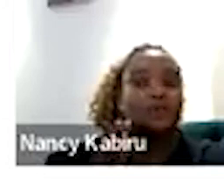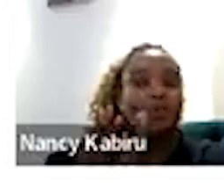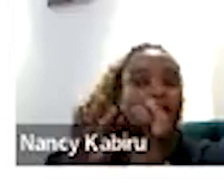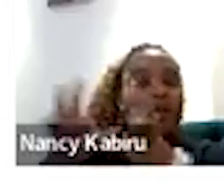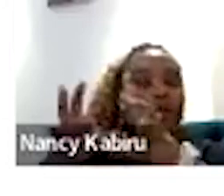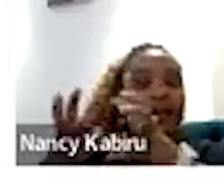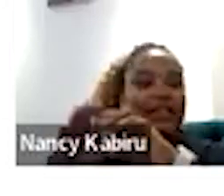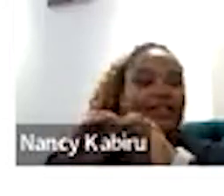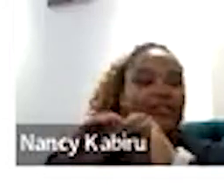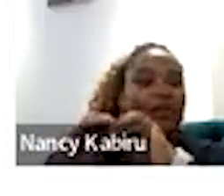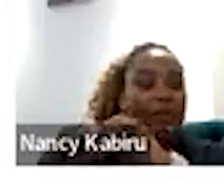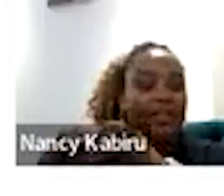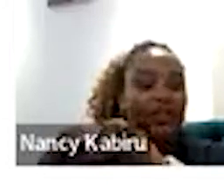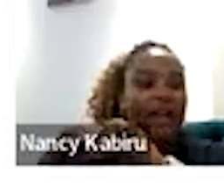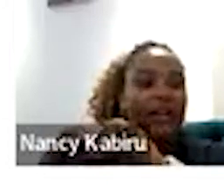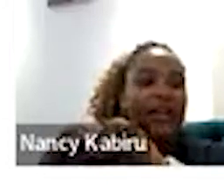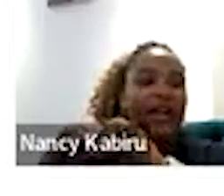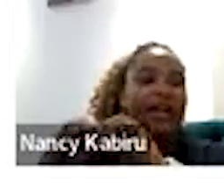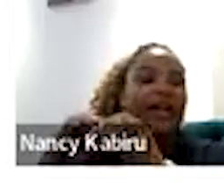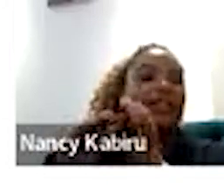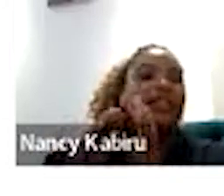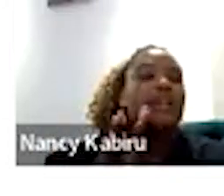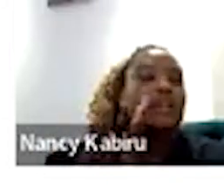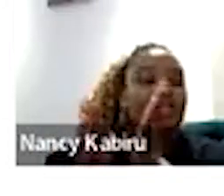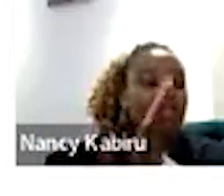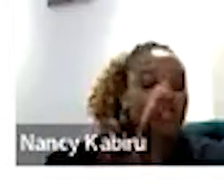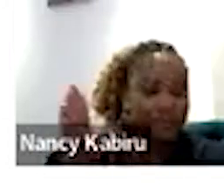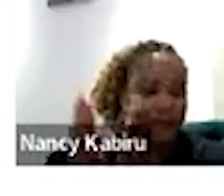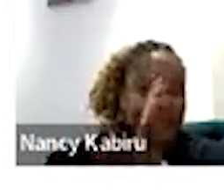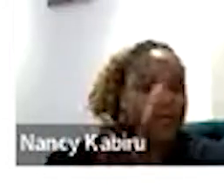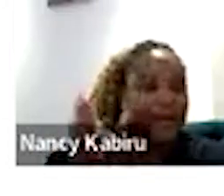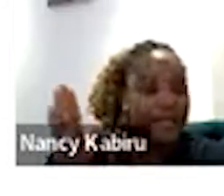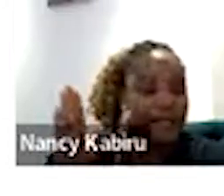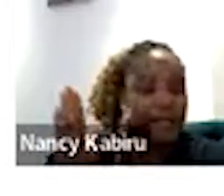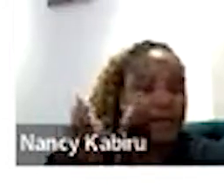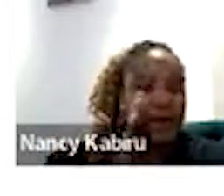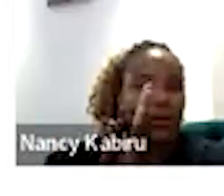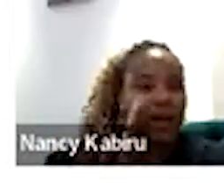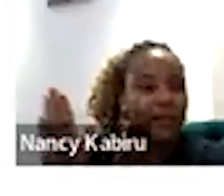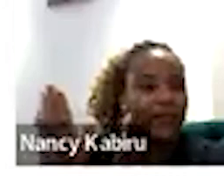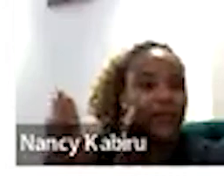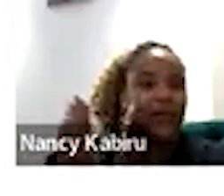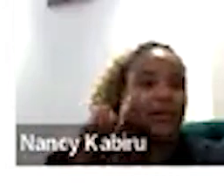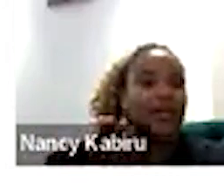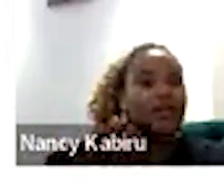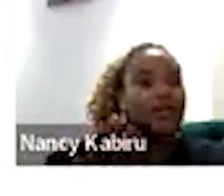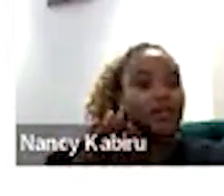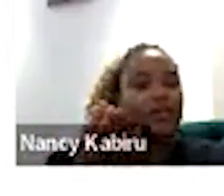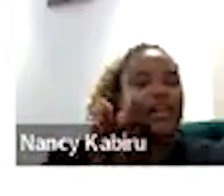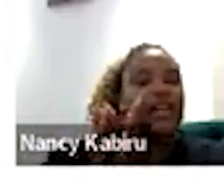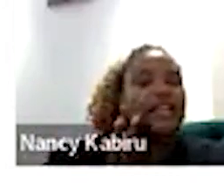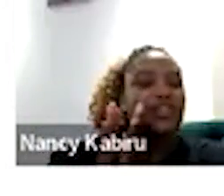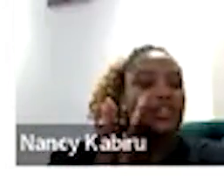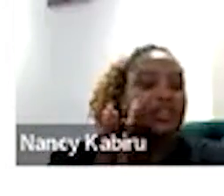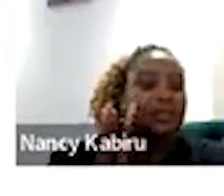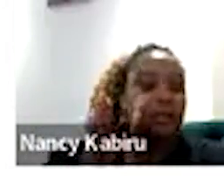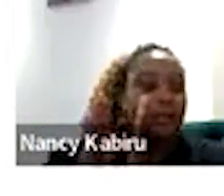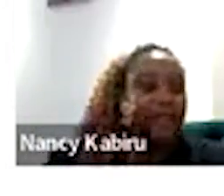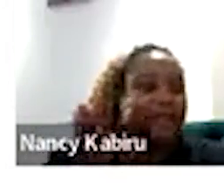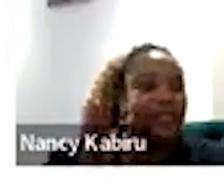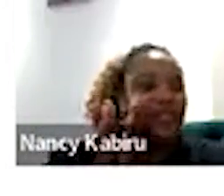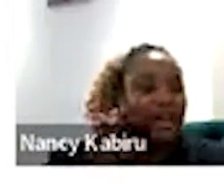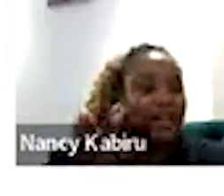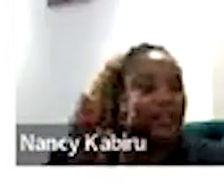an attention, one focuses so much on career, the relationship, husband, wife, or, you know, the